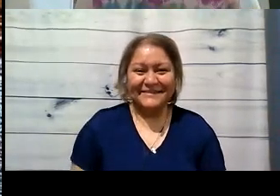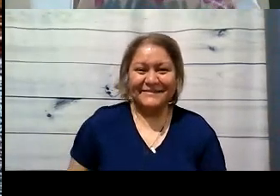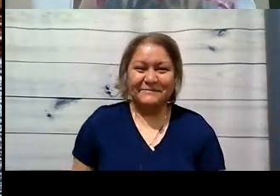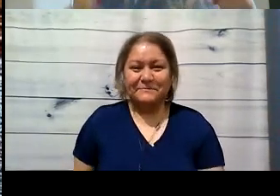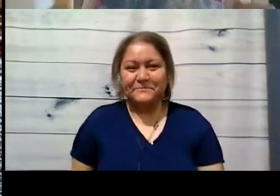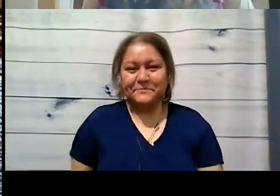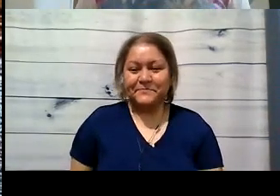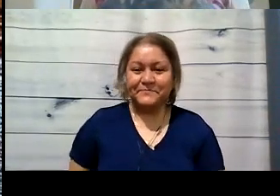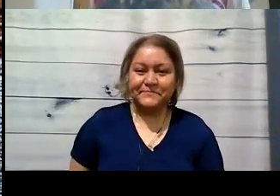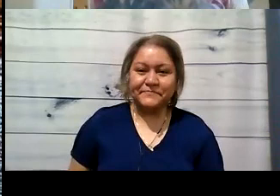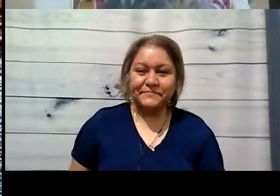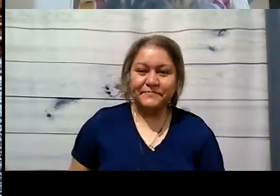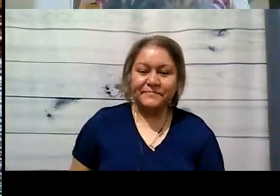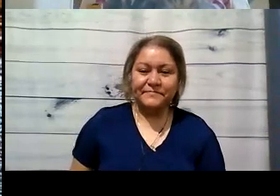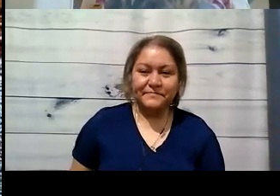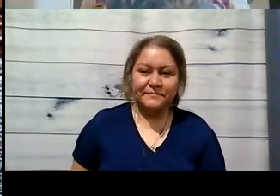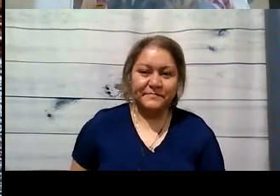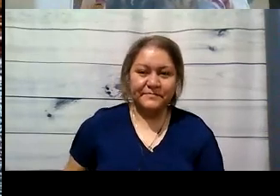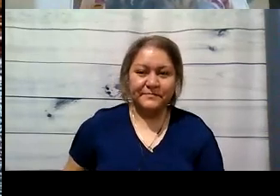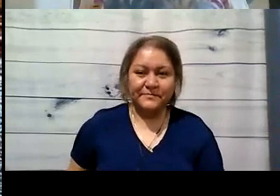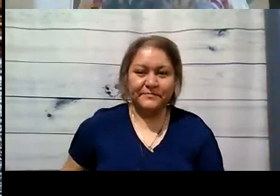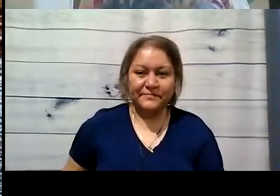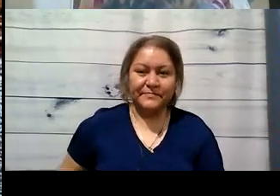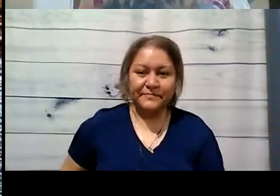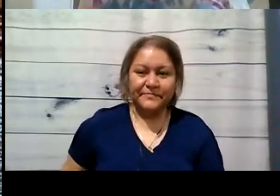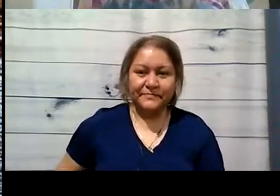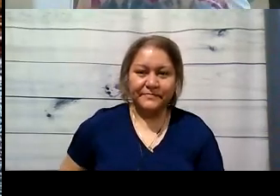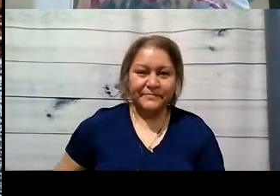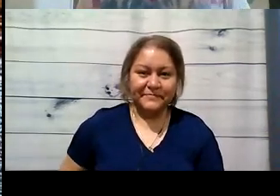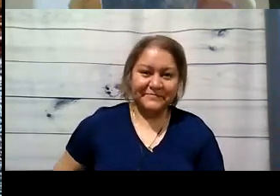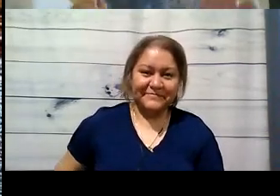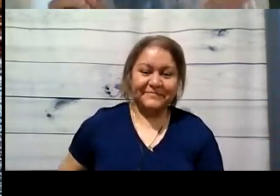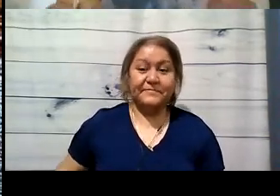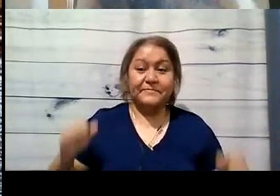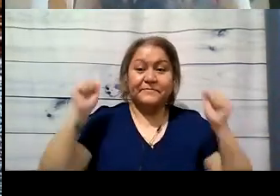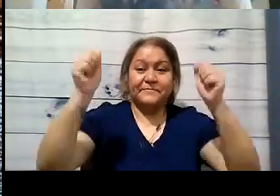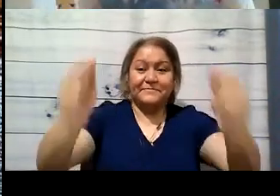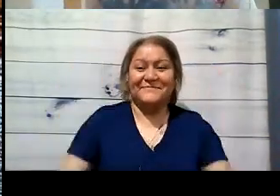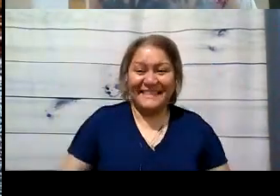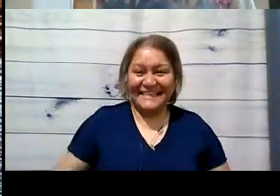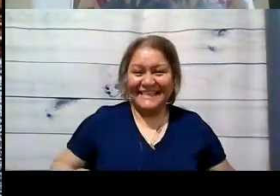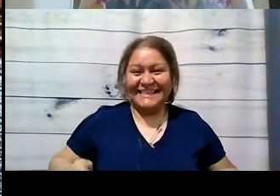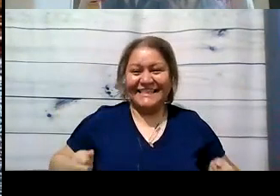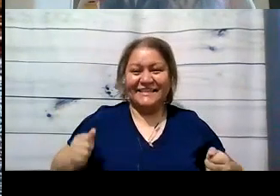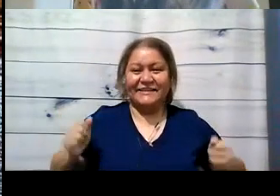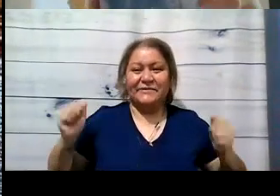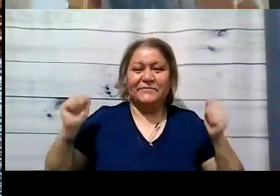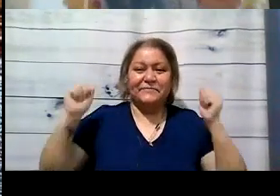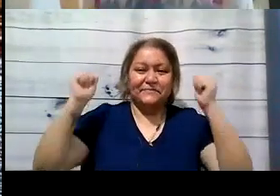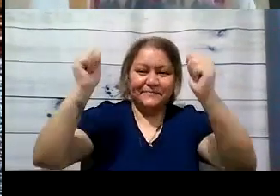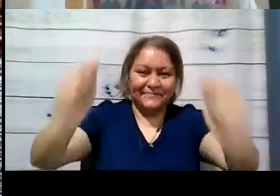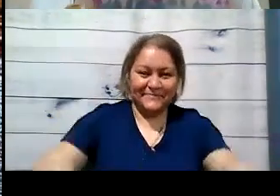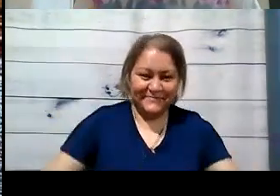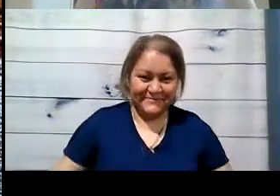throat. Now we're going to start down the tracks. Ready? So we'll start down the track, starting slow and then getting fast. Here we go. Cha, gotcha,